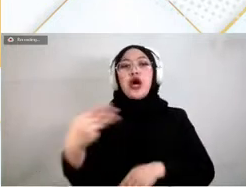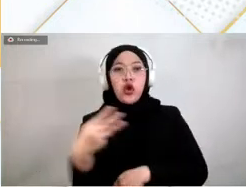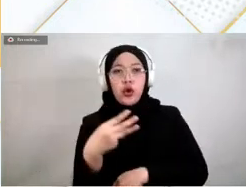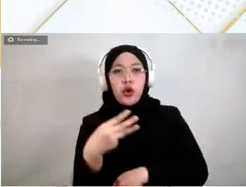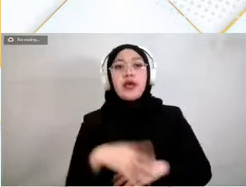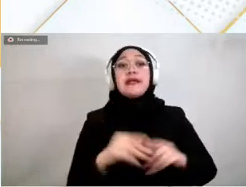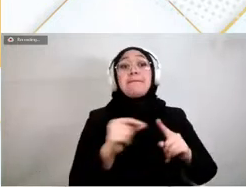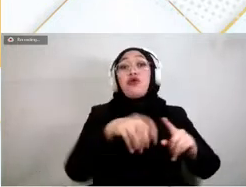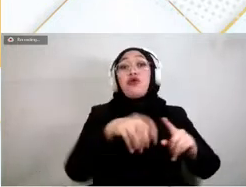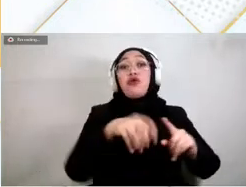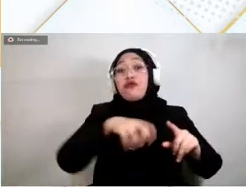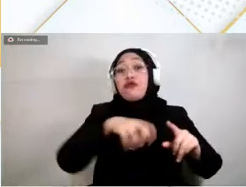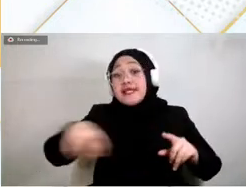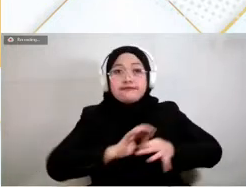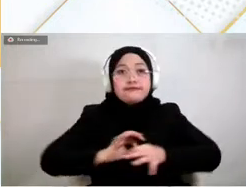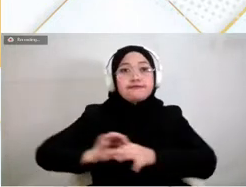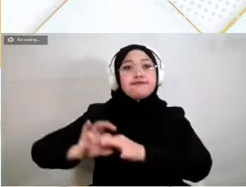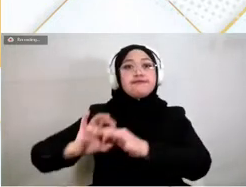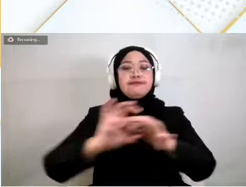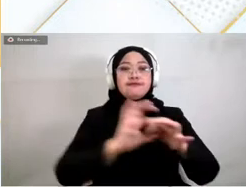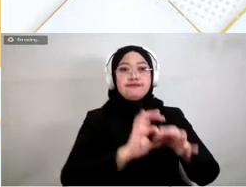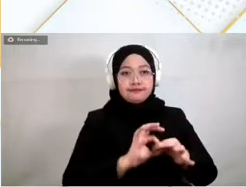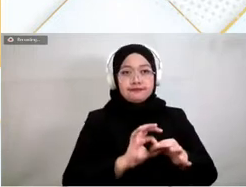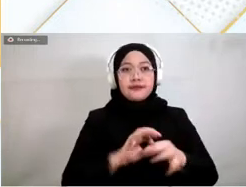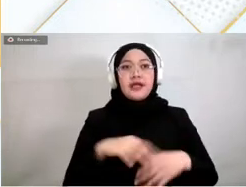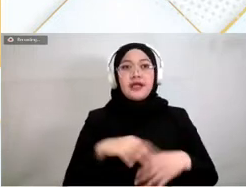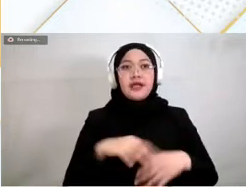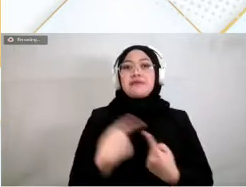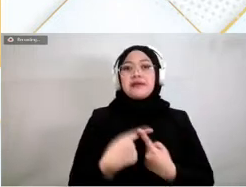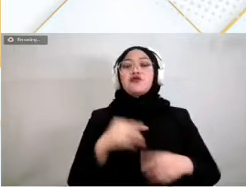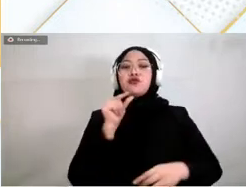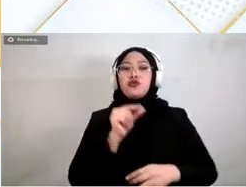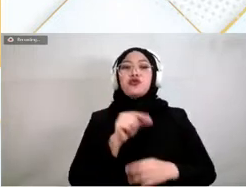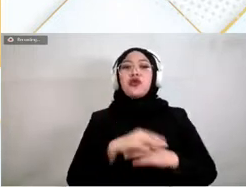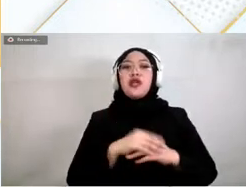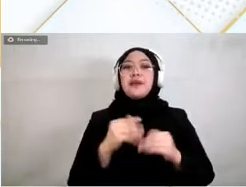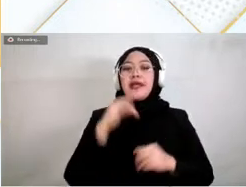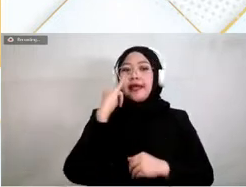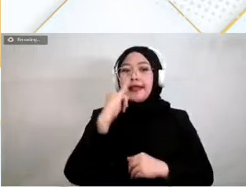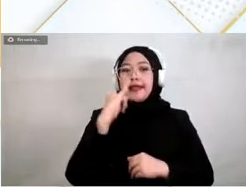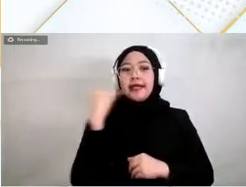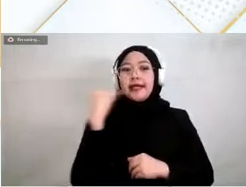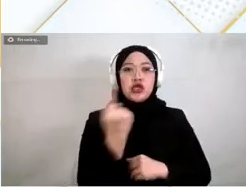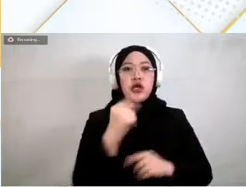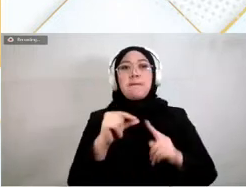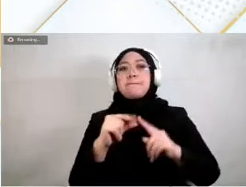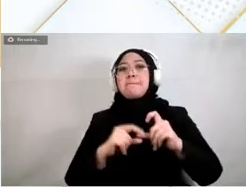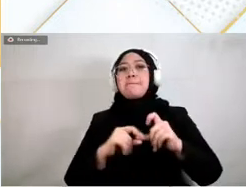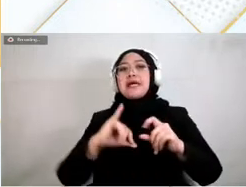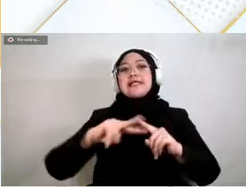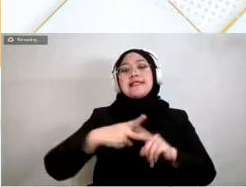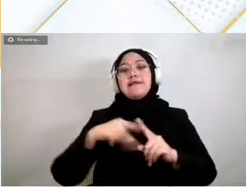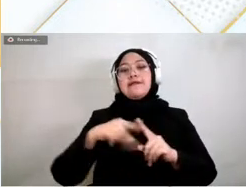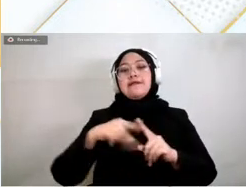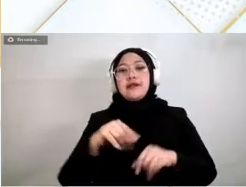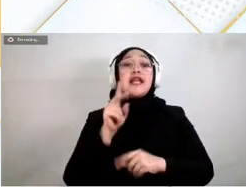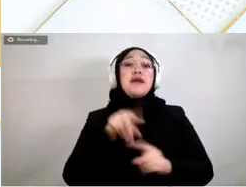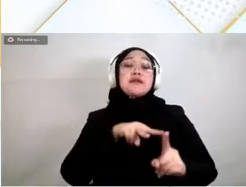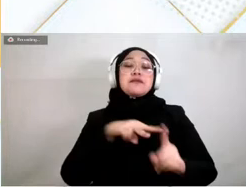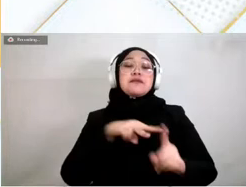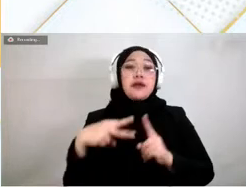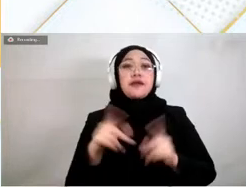provinces and subsequently the Pacific region. Second, from international politics